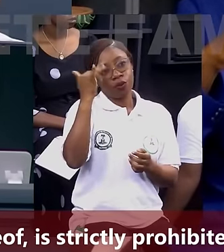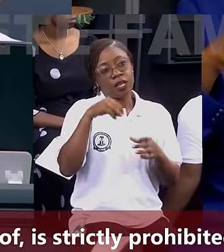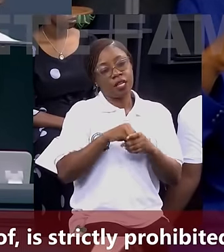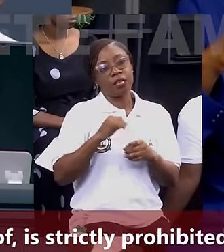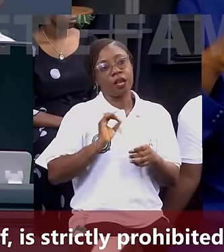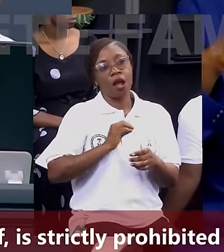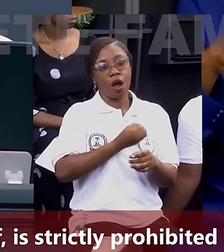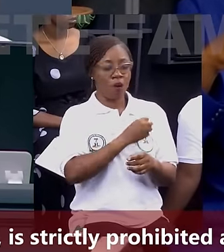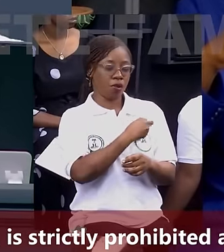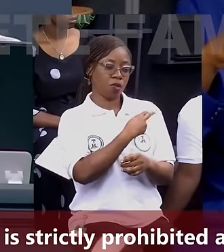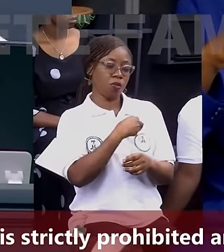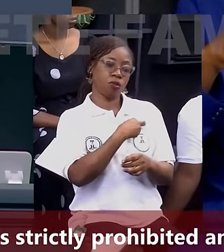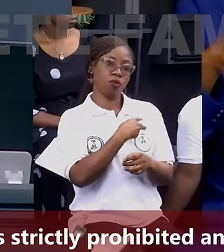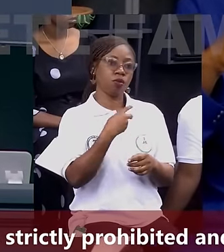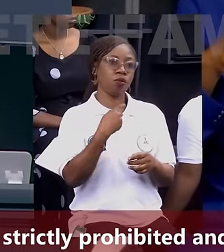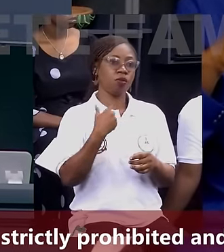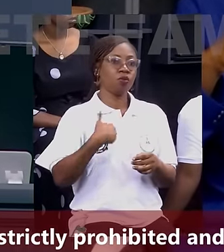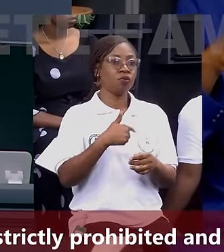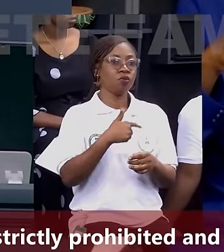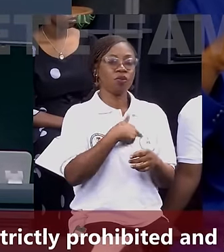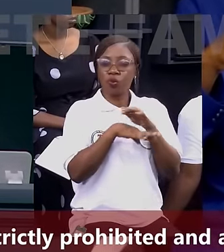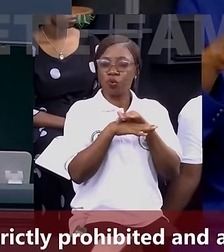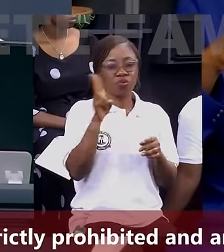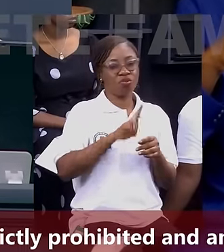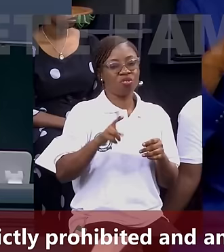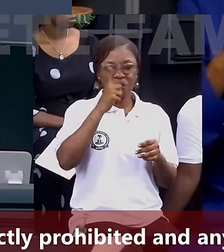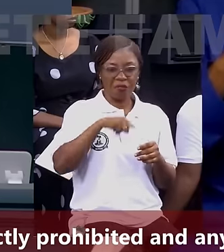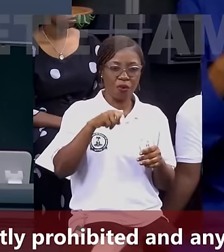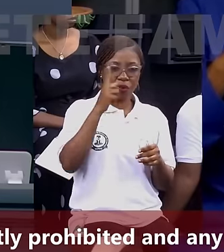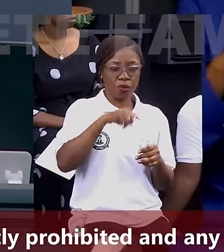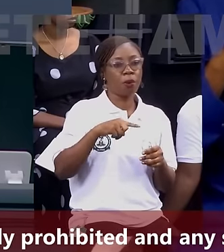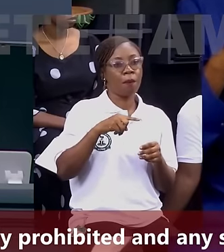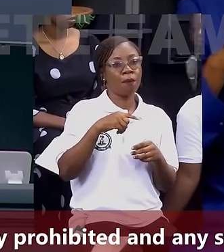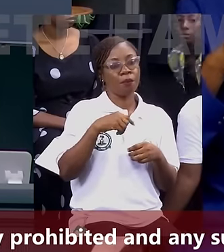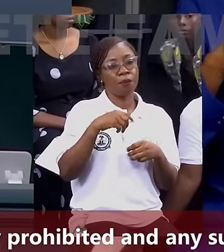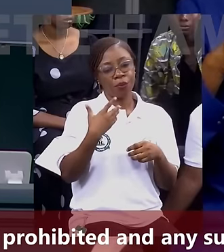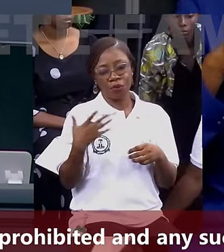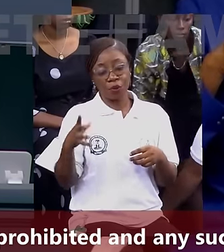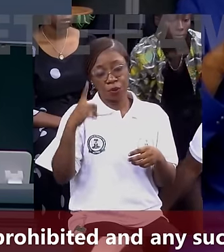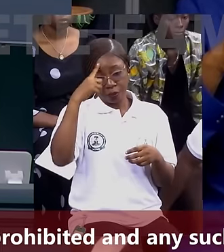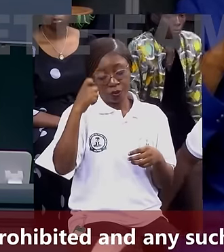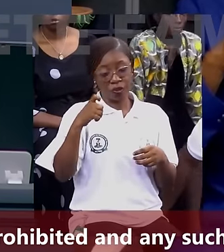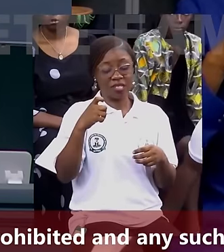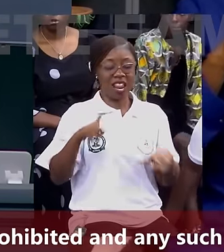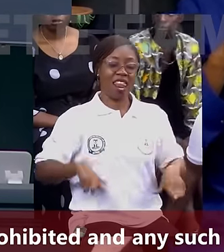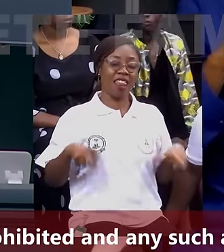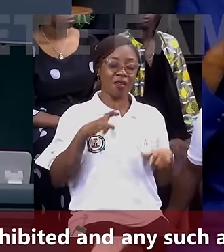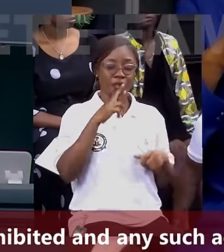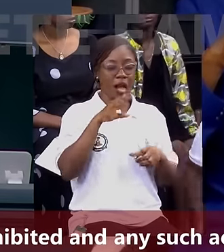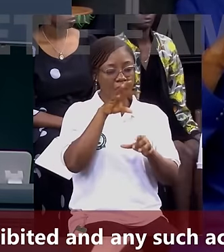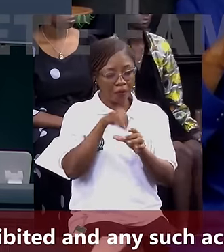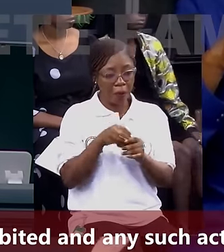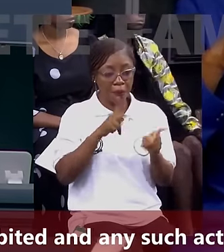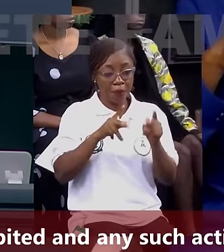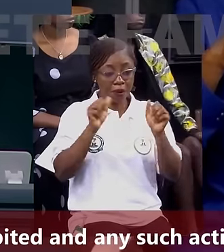we cannot afford fake product, because lives are directly involved. You can die just taking fake drugs.